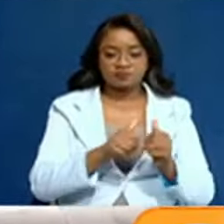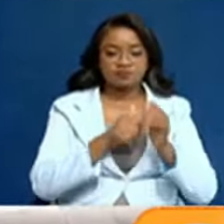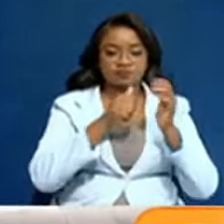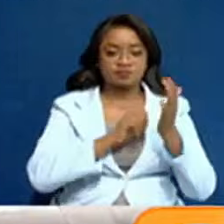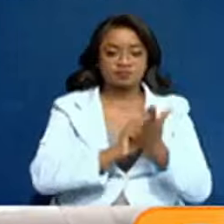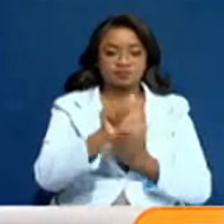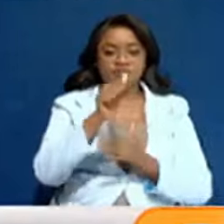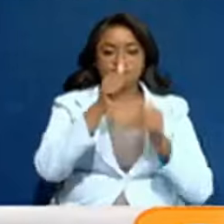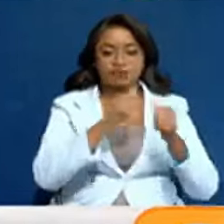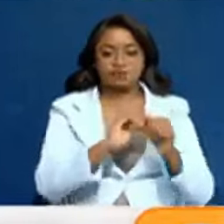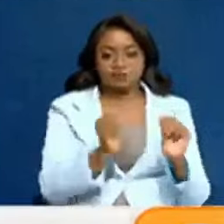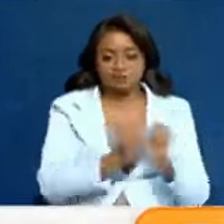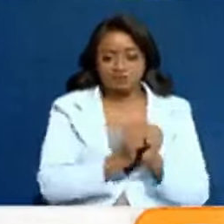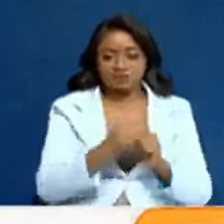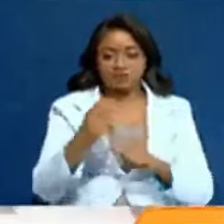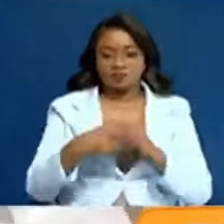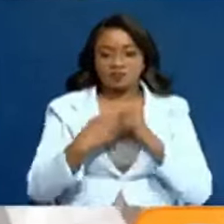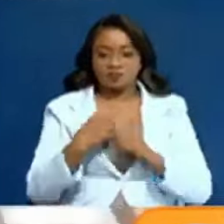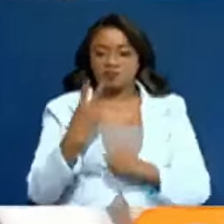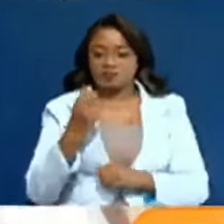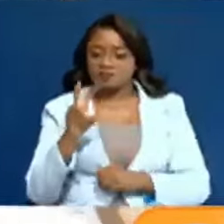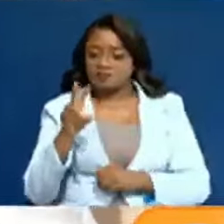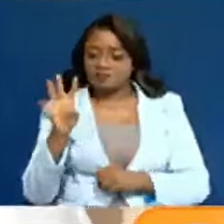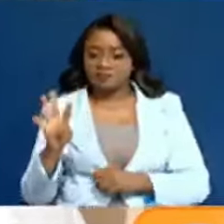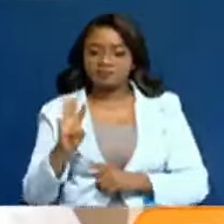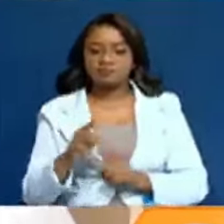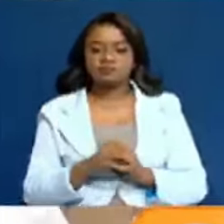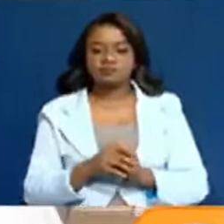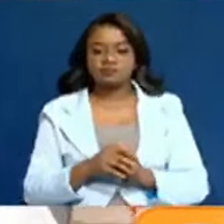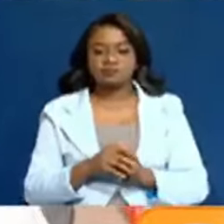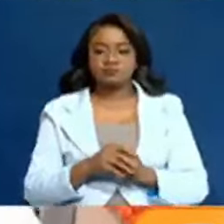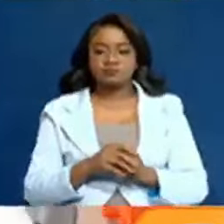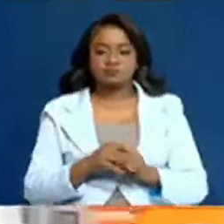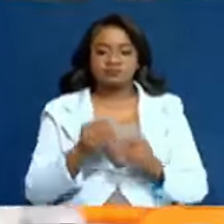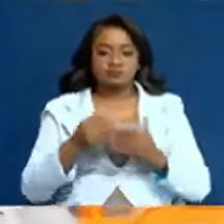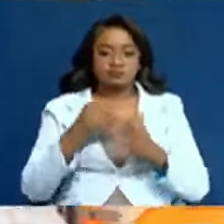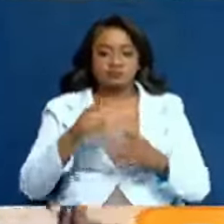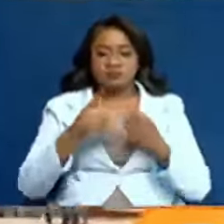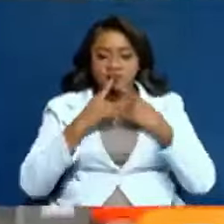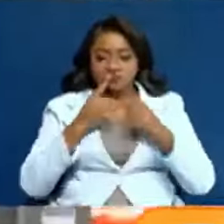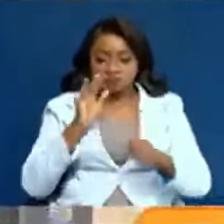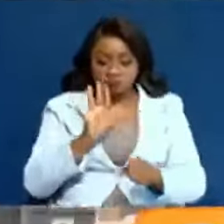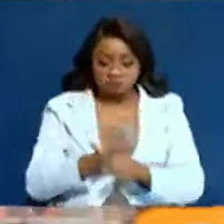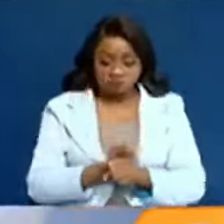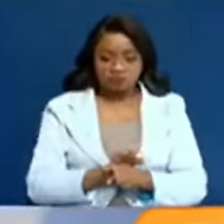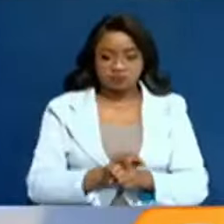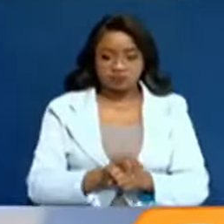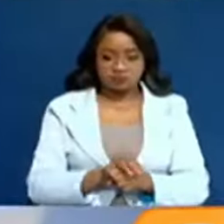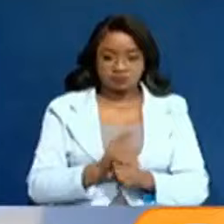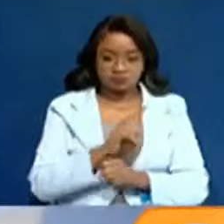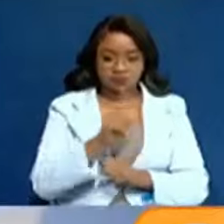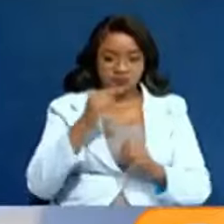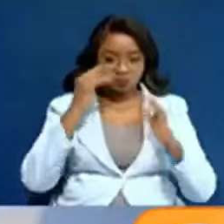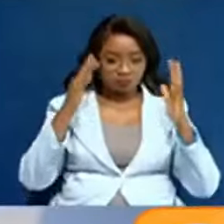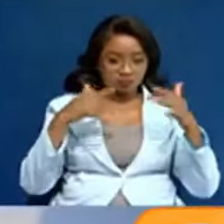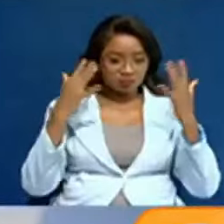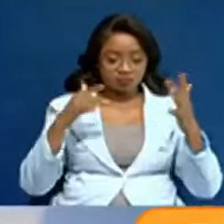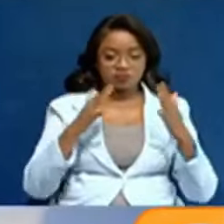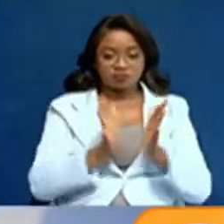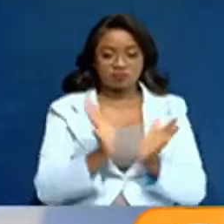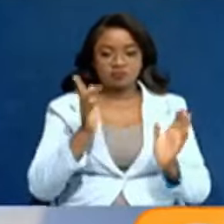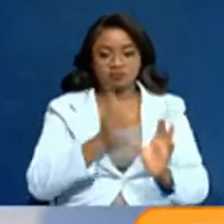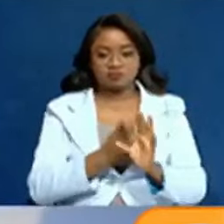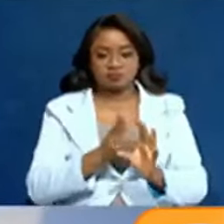levy on the 10th of July 2024, a day after he assured Kenyans that the overwhelming concerns from Kenyans during the public participation